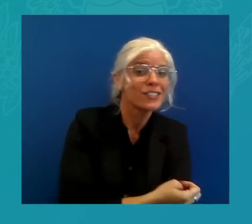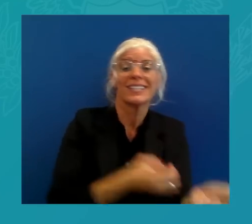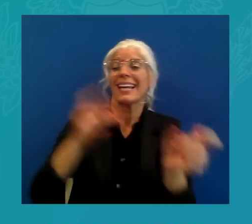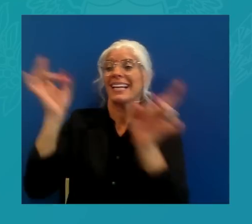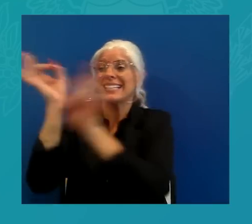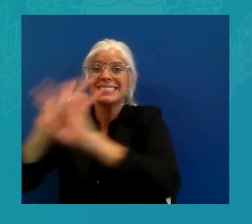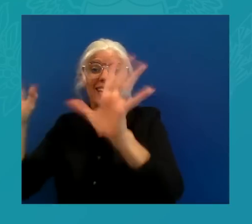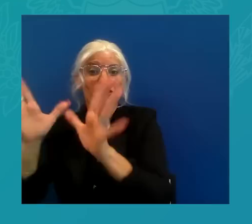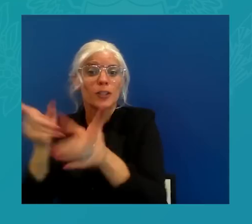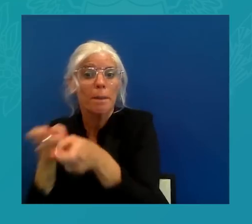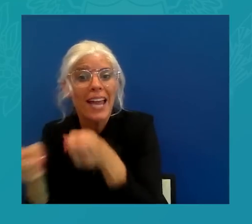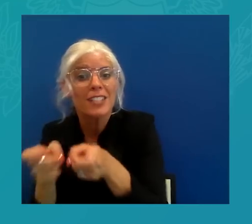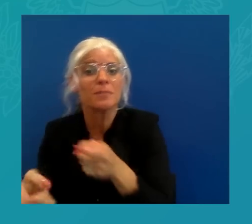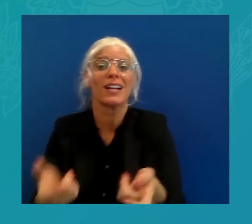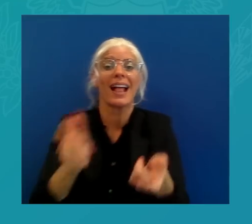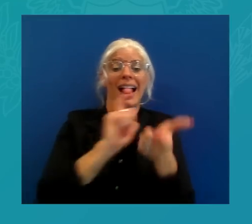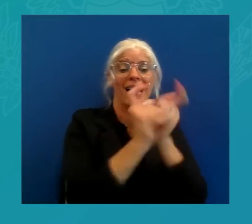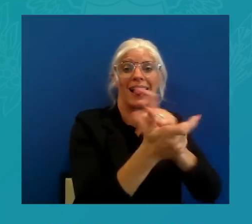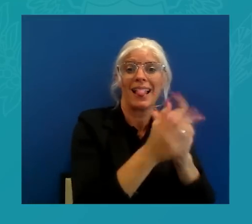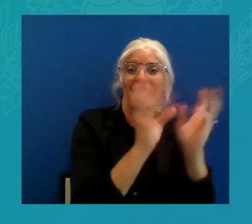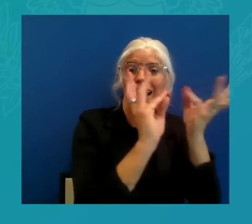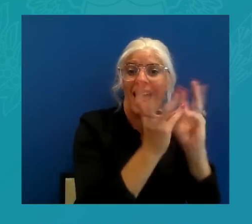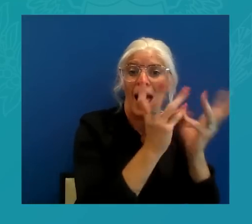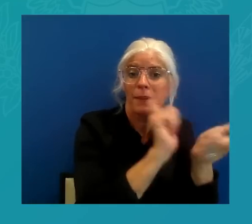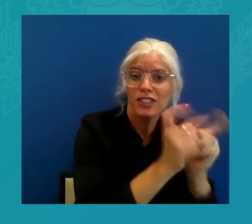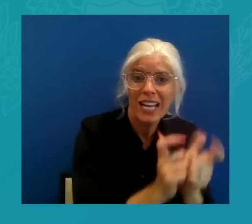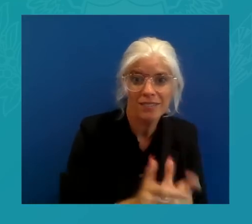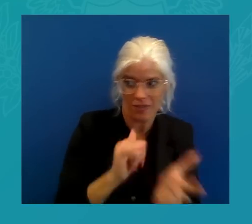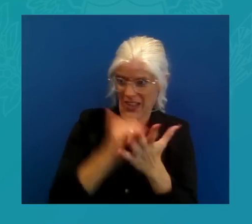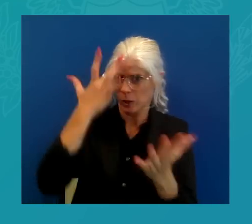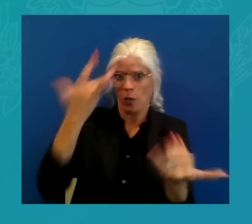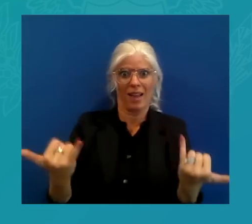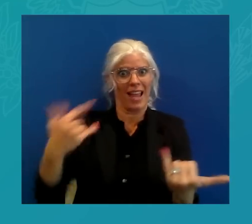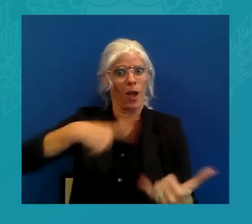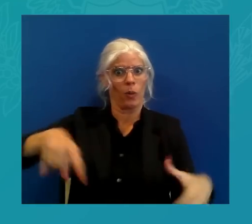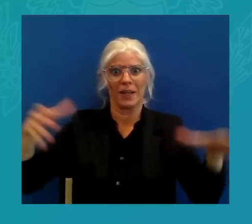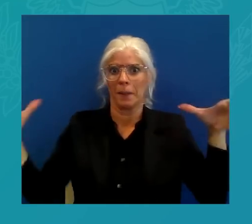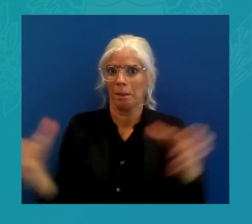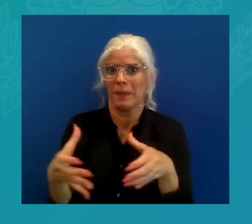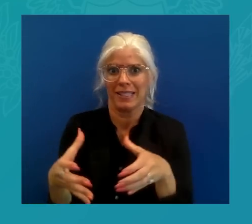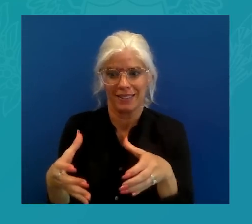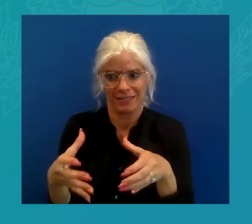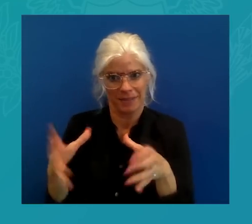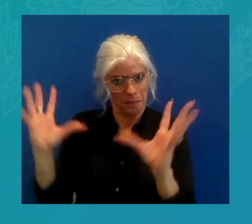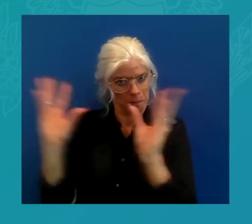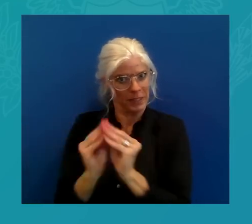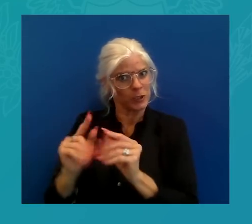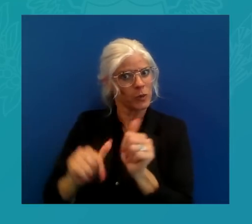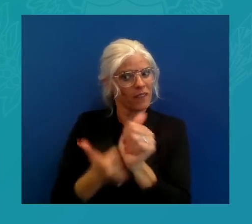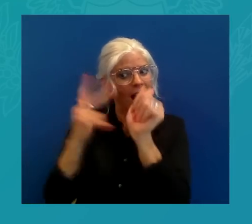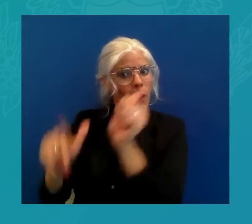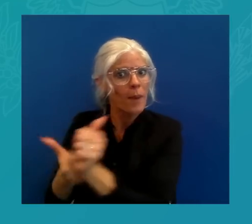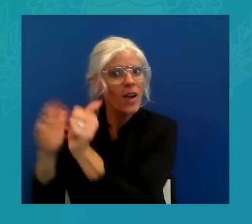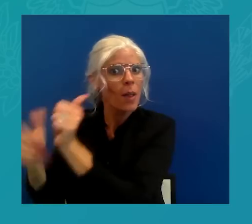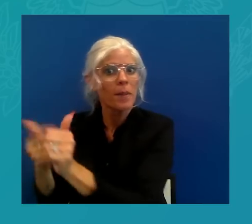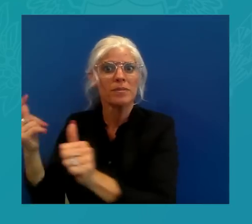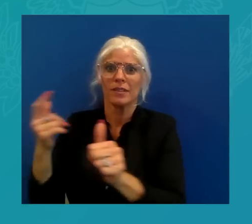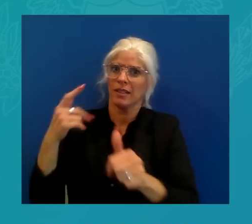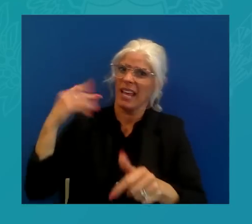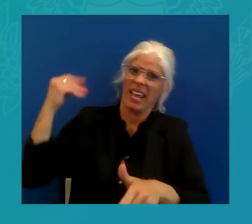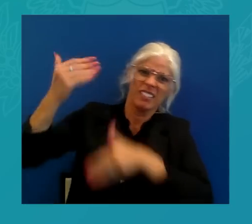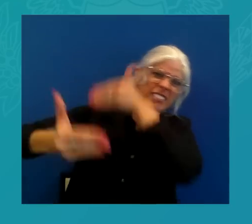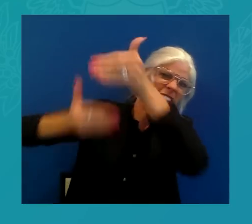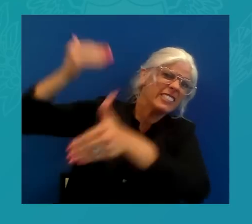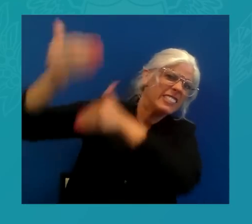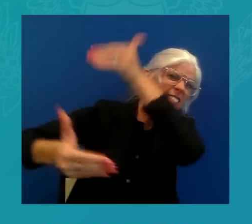climate change. It is why we are all here today to follow up on the work of the high-level action committees which were established